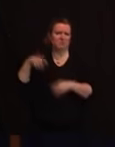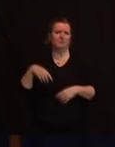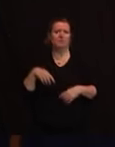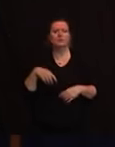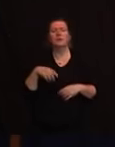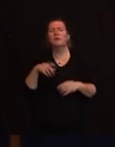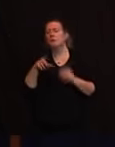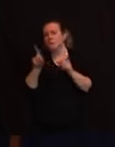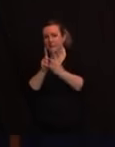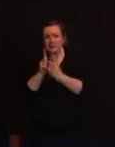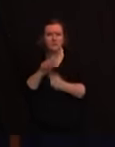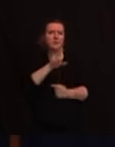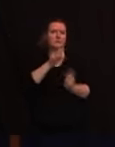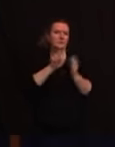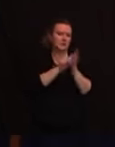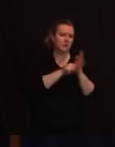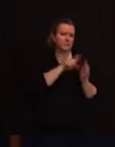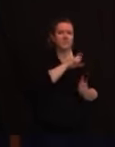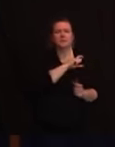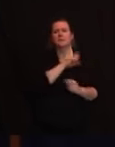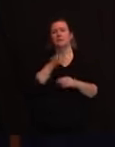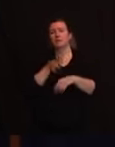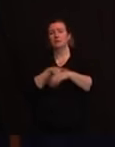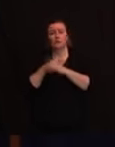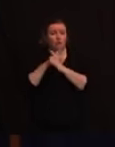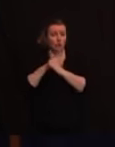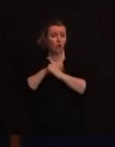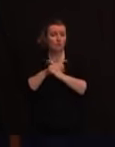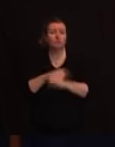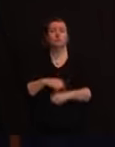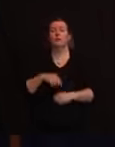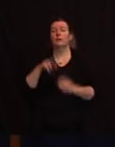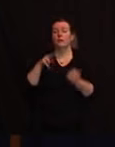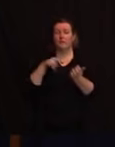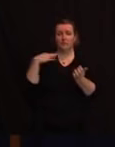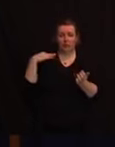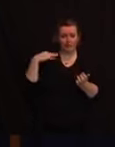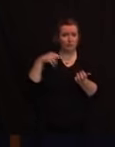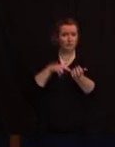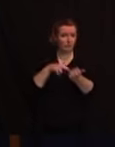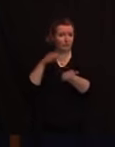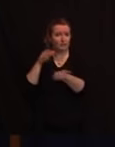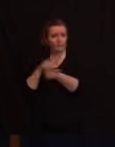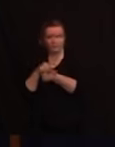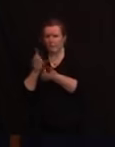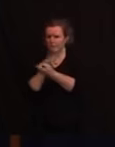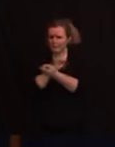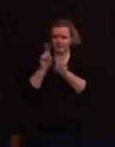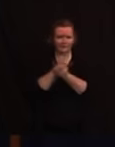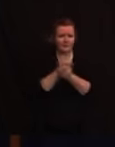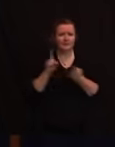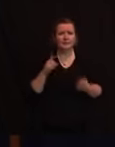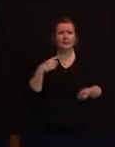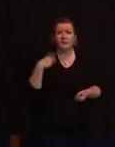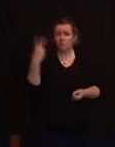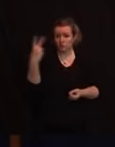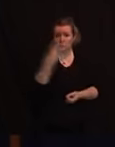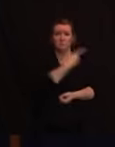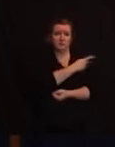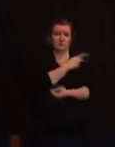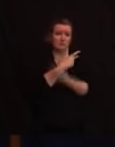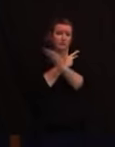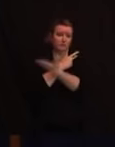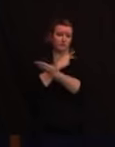National Guard, and our volunteer corps of nurses and physicians. They had 2 patients admitted there yesterday. It